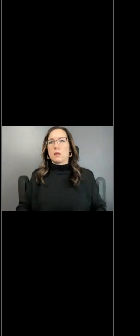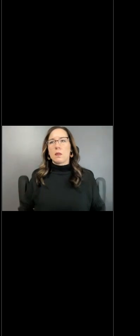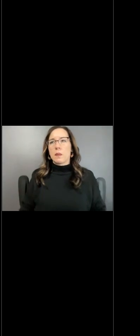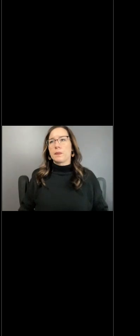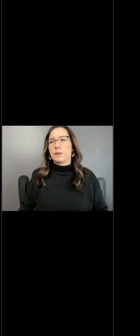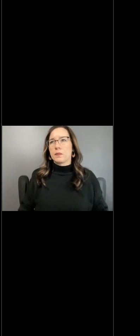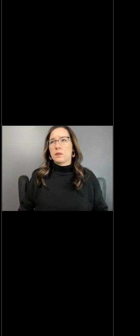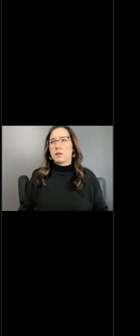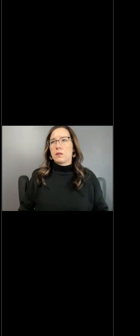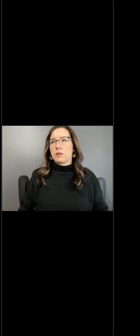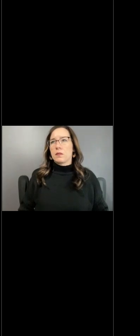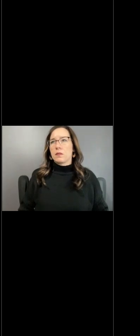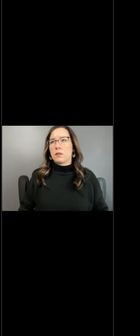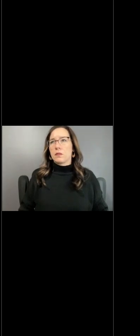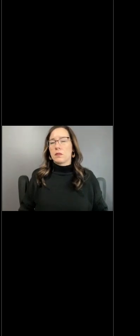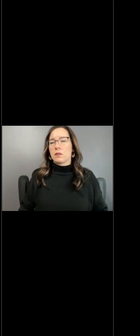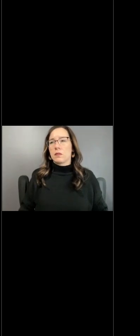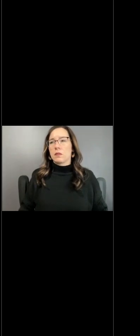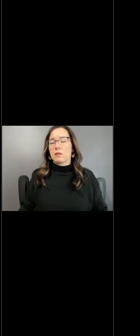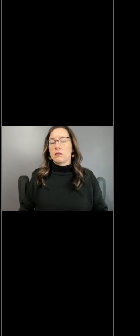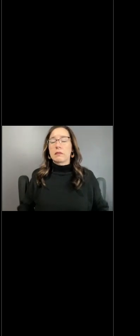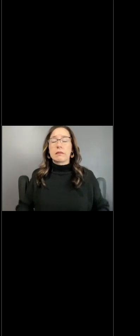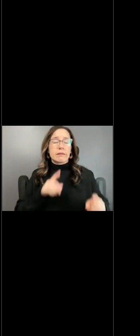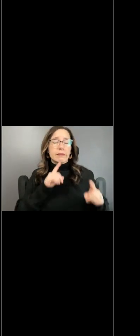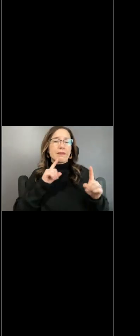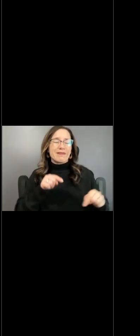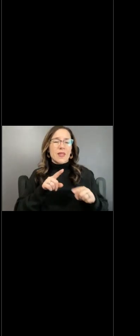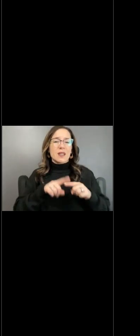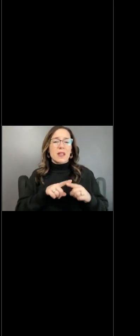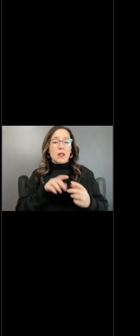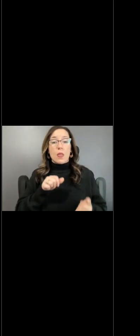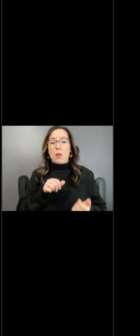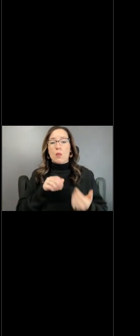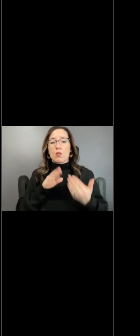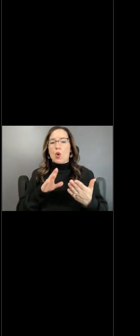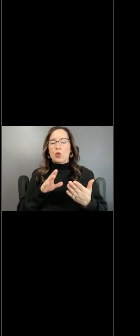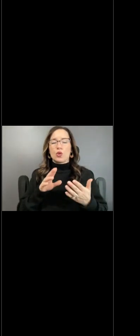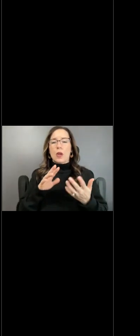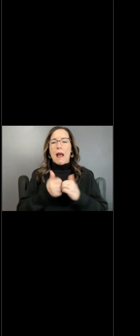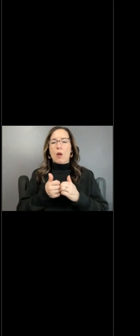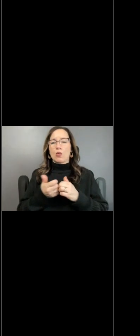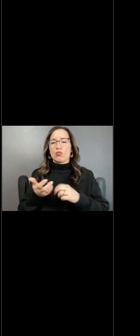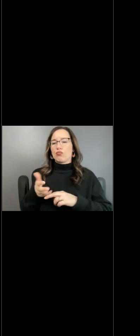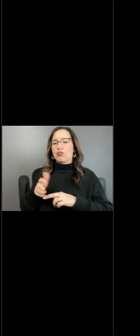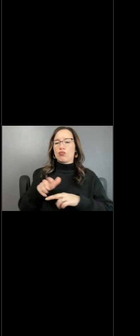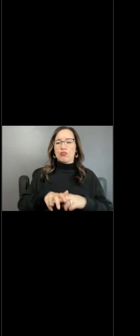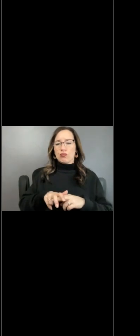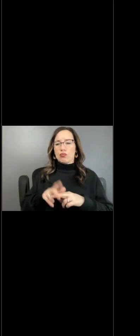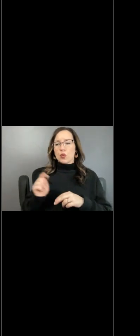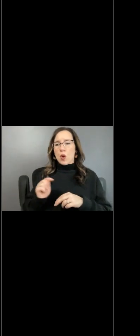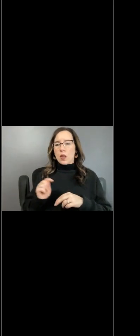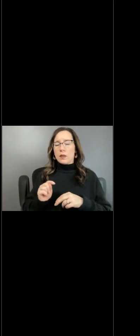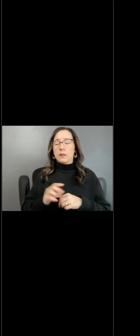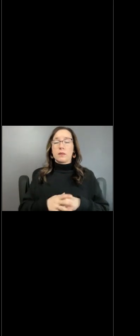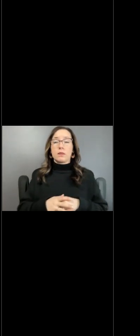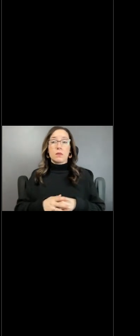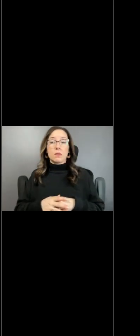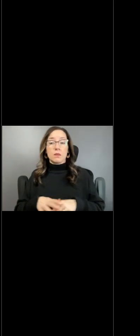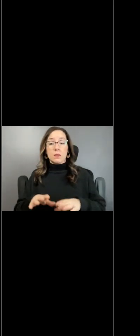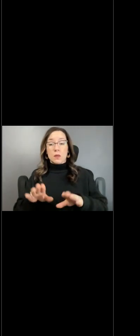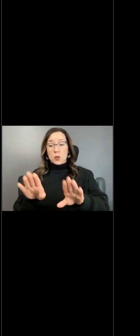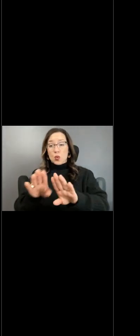So to answer the question, this will depend on the approach to the toilet. If they are mentioning that the door that comes from the closet